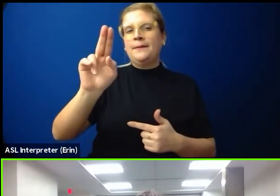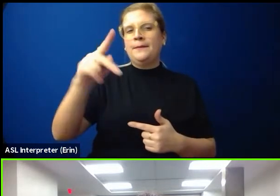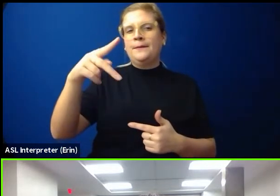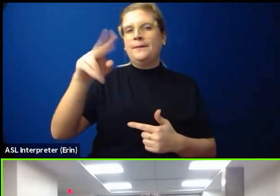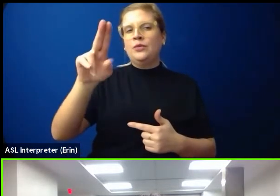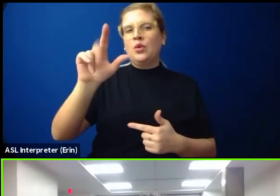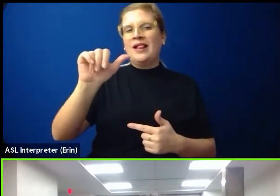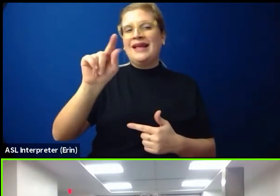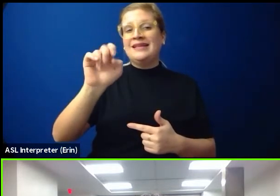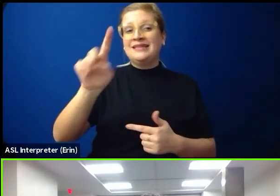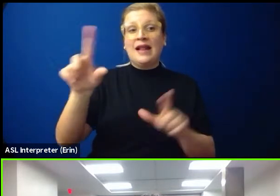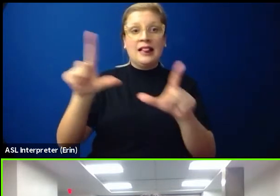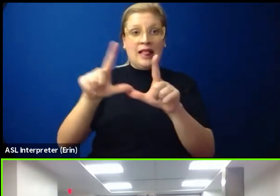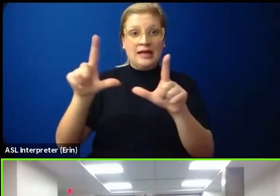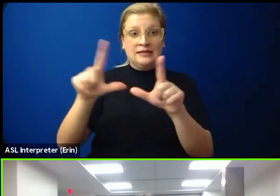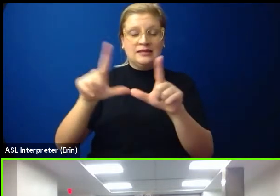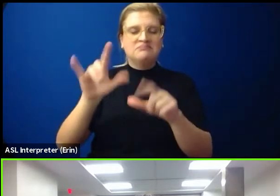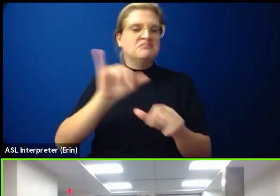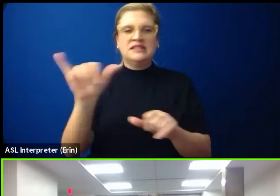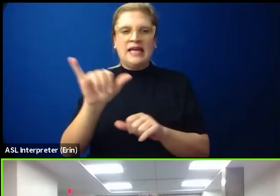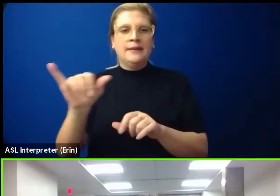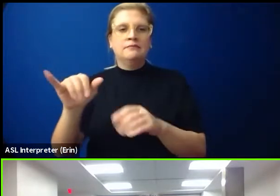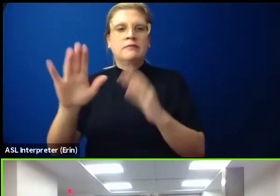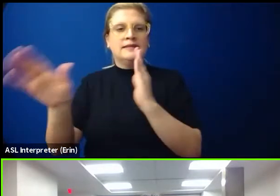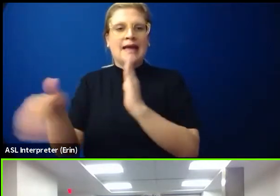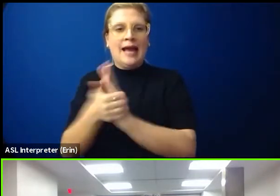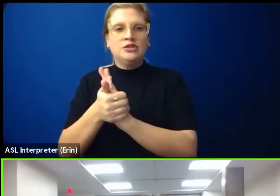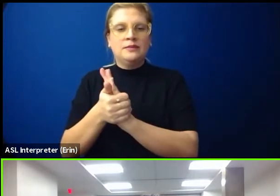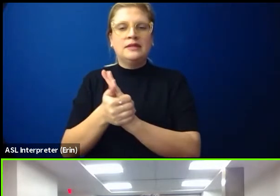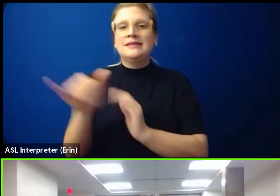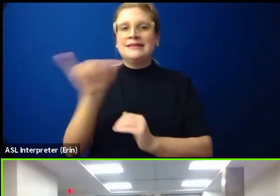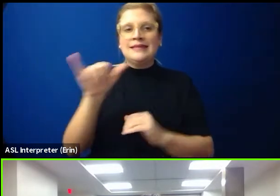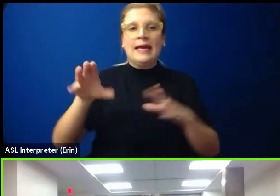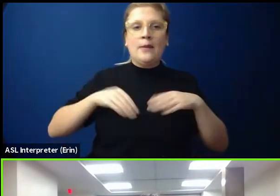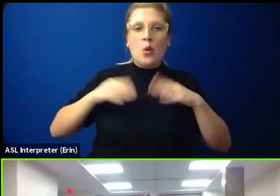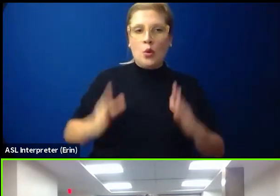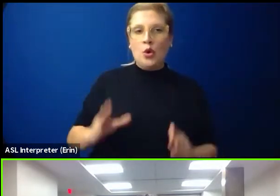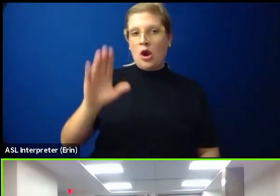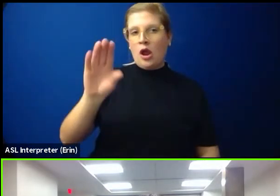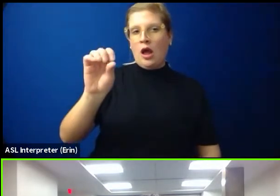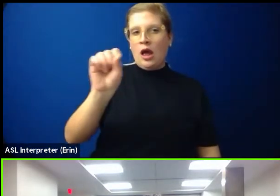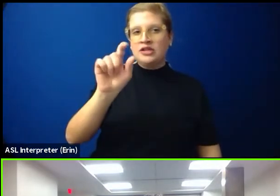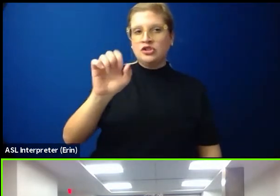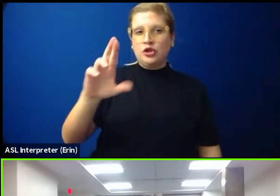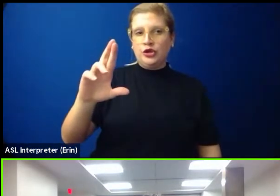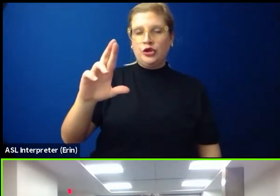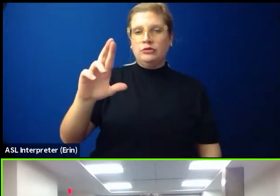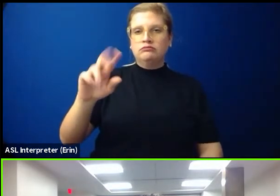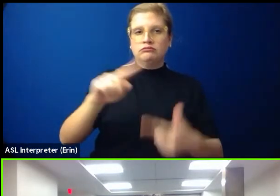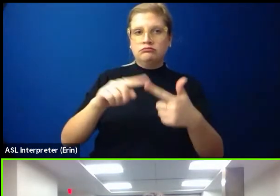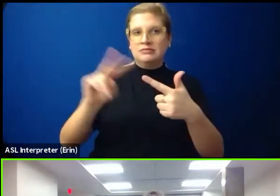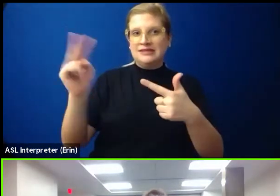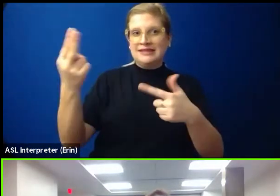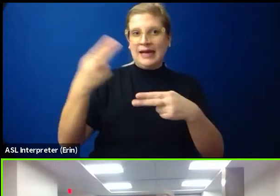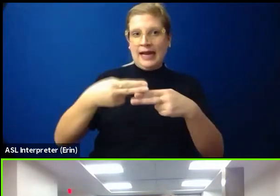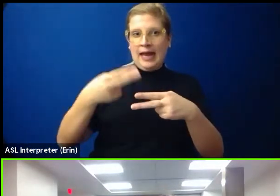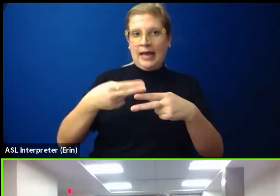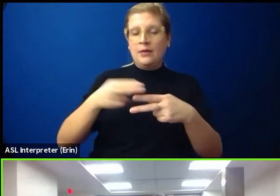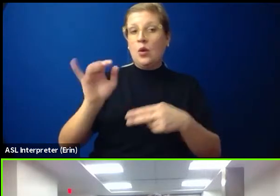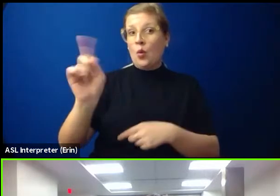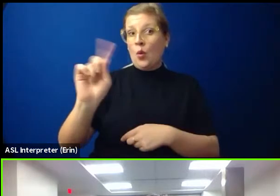same attachment, same owner, Las Camelas and Las Camelas Taqueria. That will be over in Union